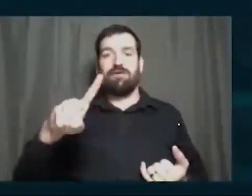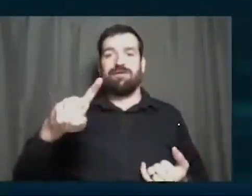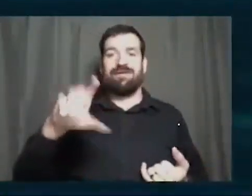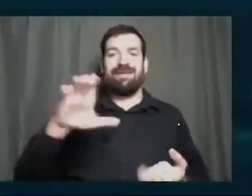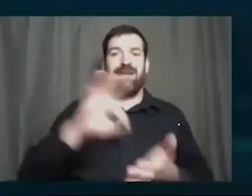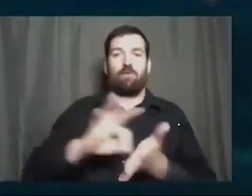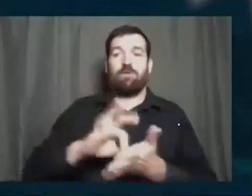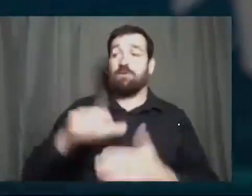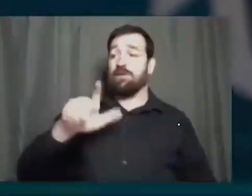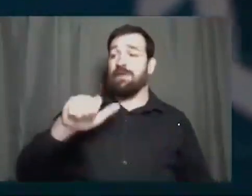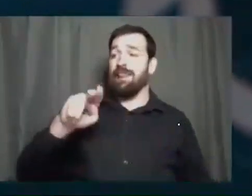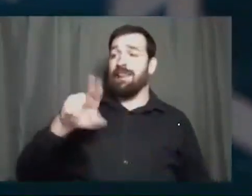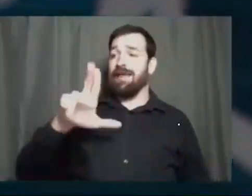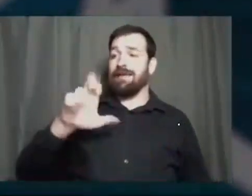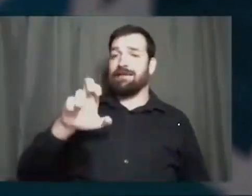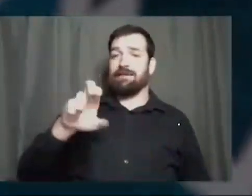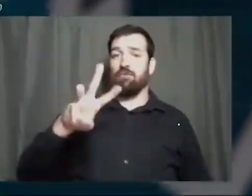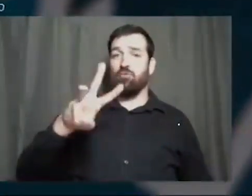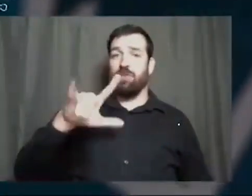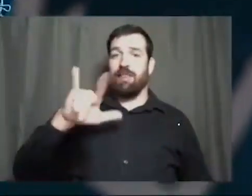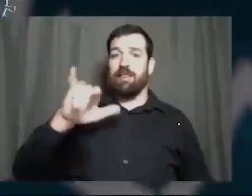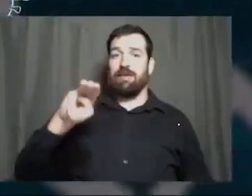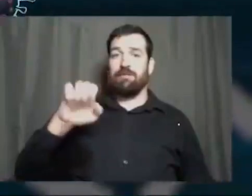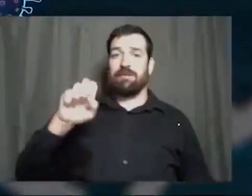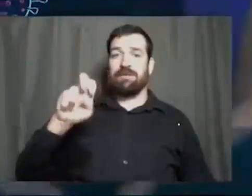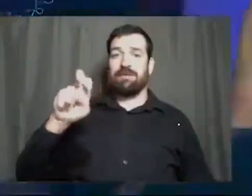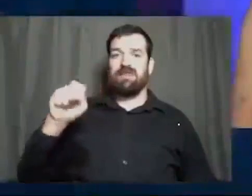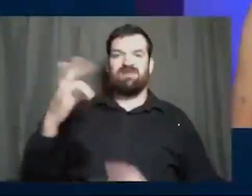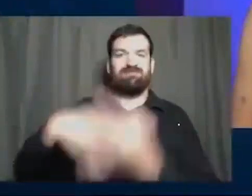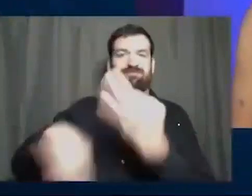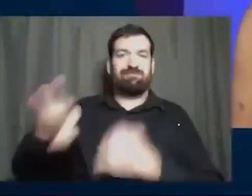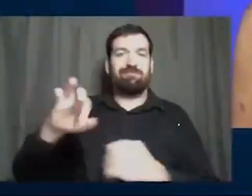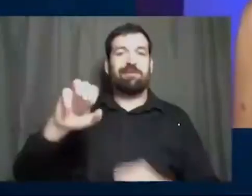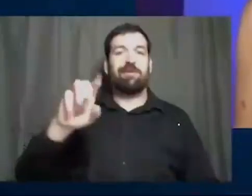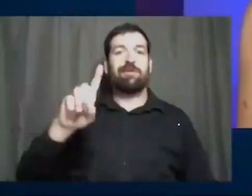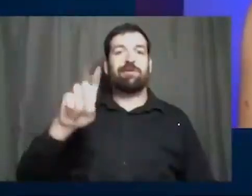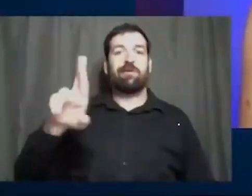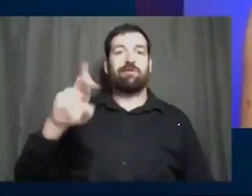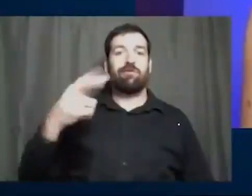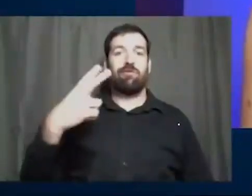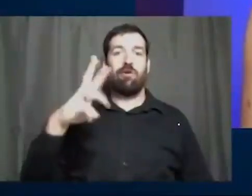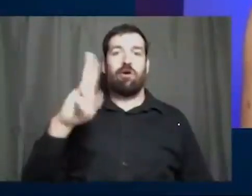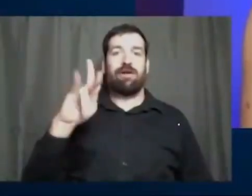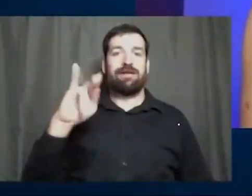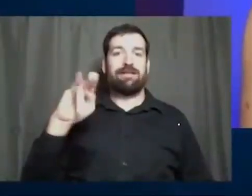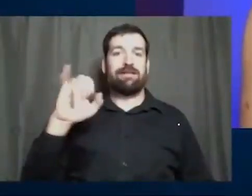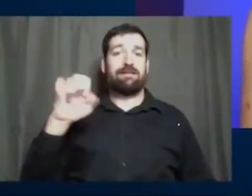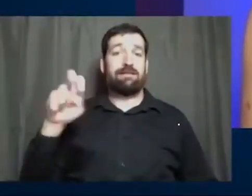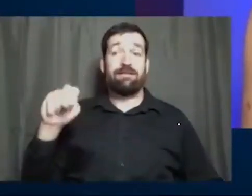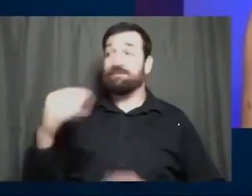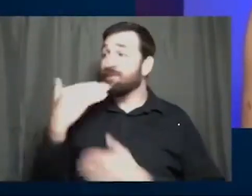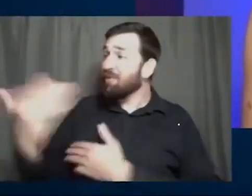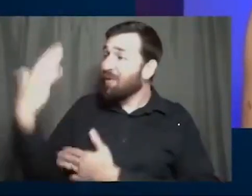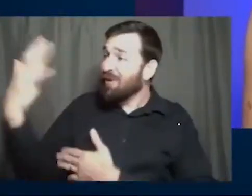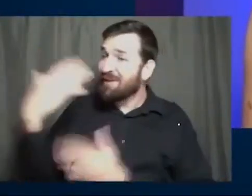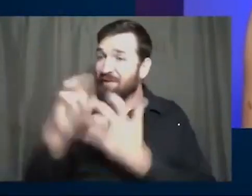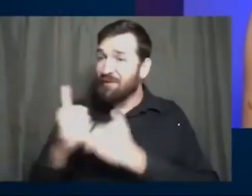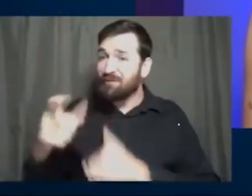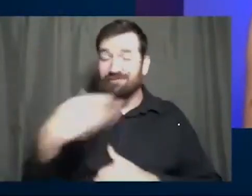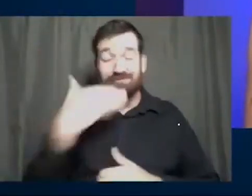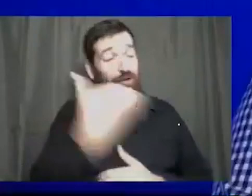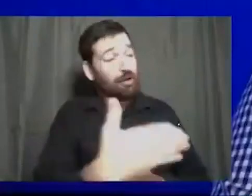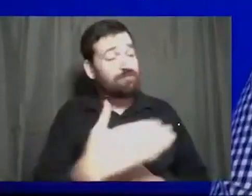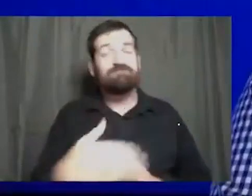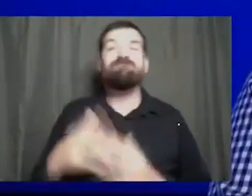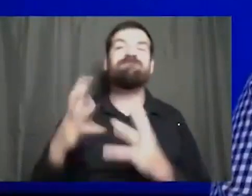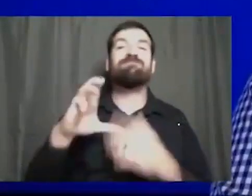see you. He's joining us in place of Dr. Hawkinson today. So good morning. How are you? Thank you, Jessica. I'm good. All right, let's get to those COVID numbers. What do you